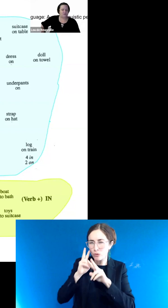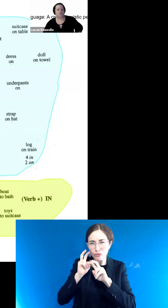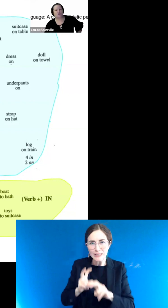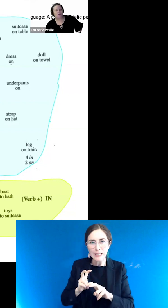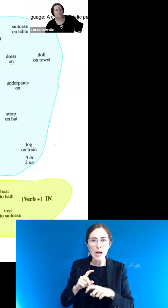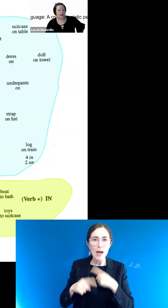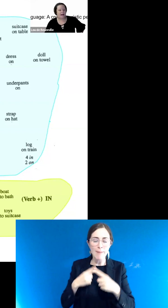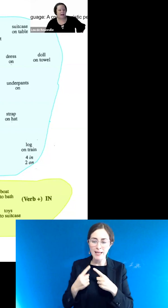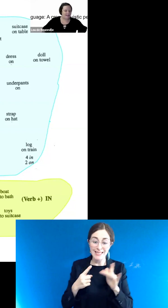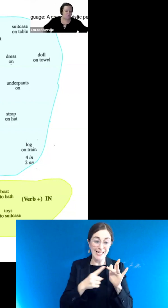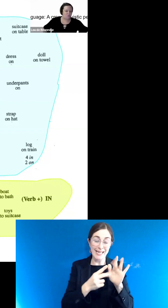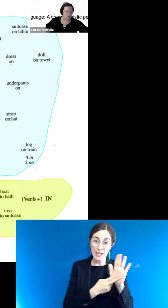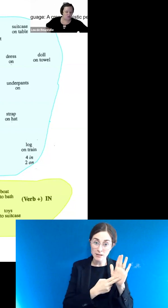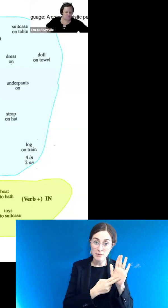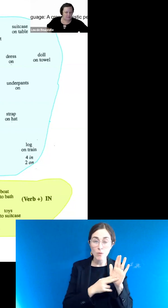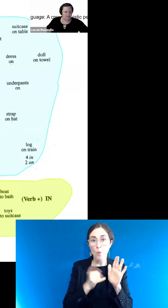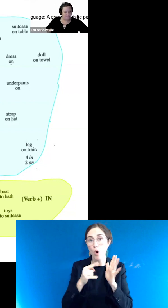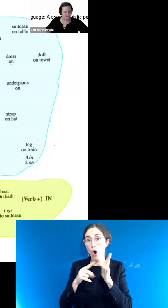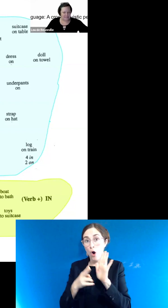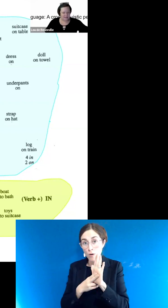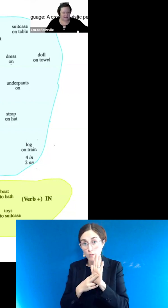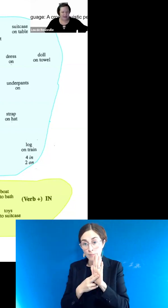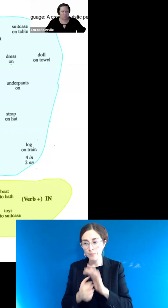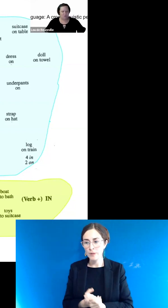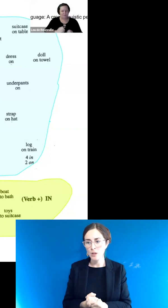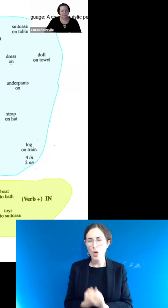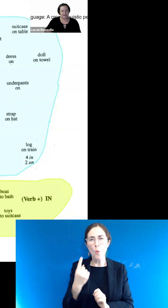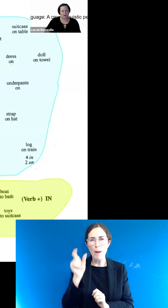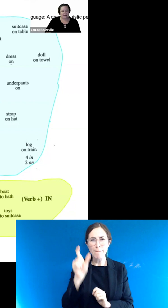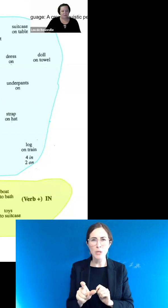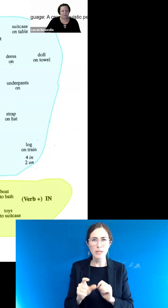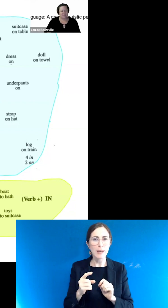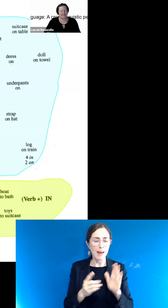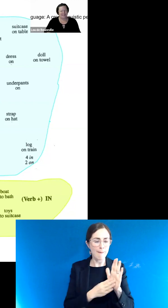on terms like in or on. Melissa Bowerman,